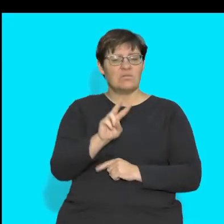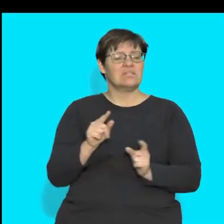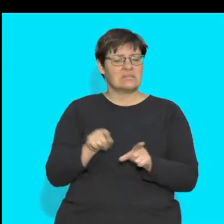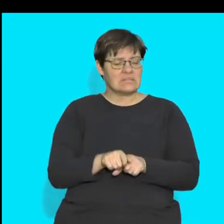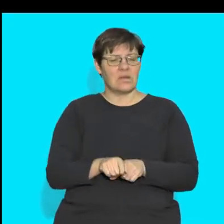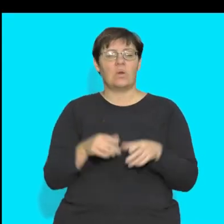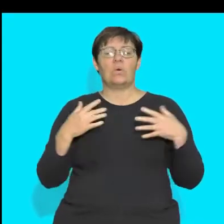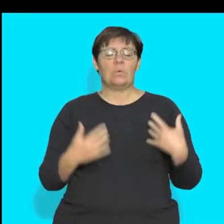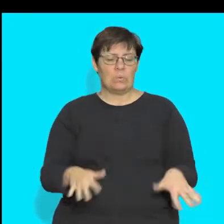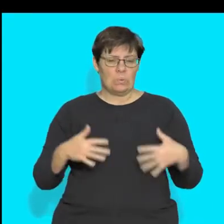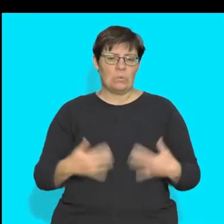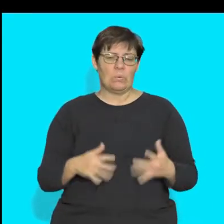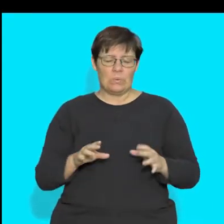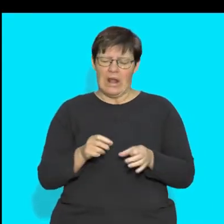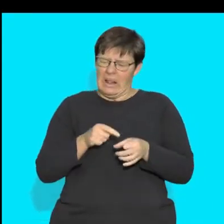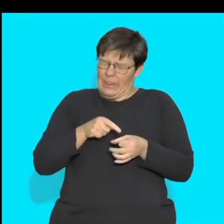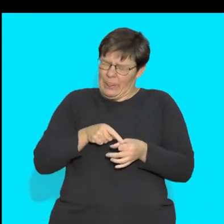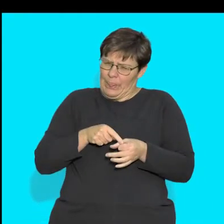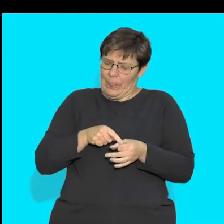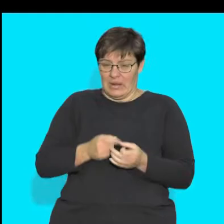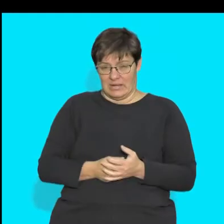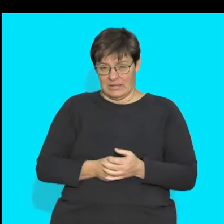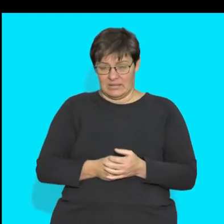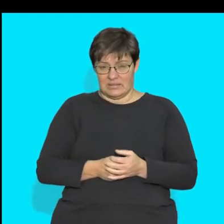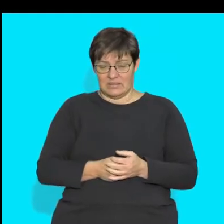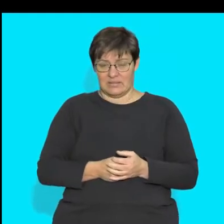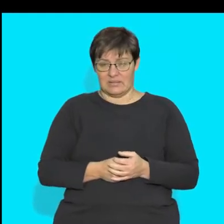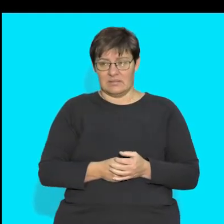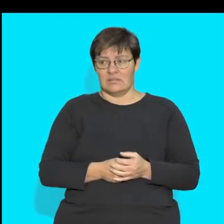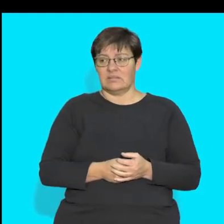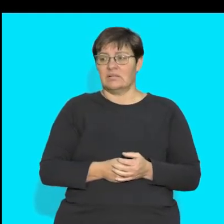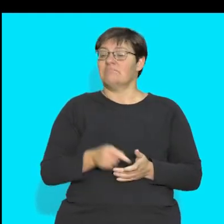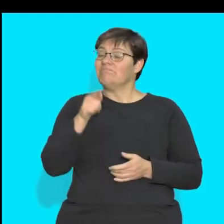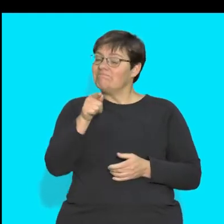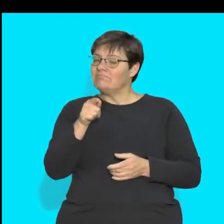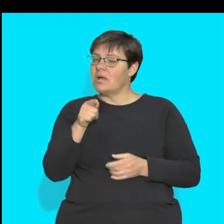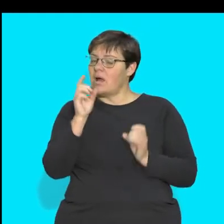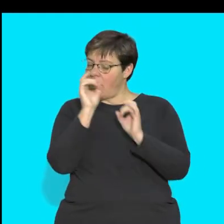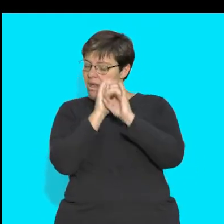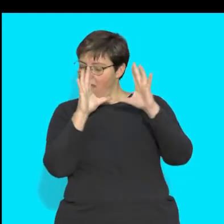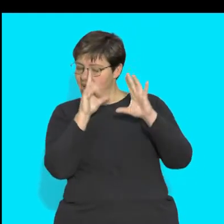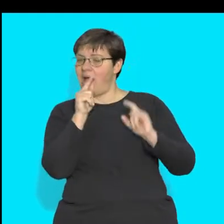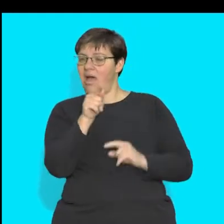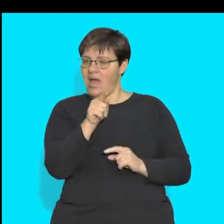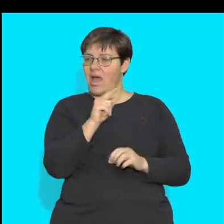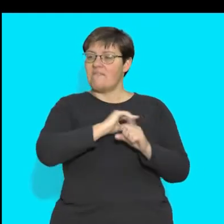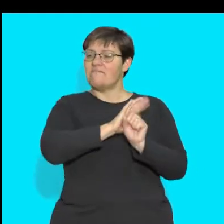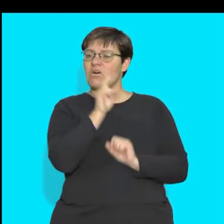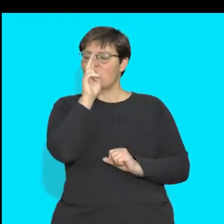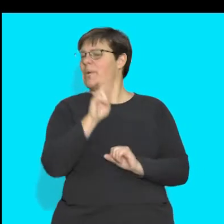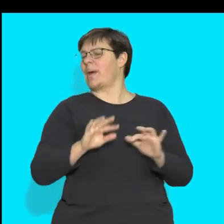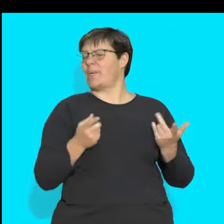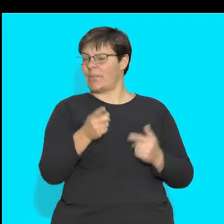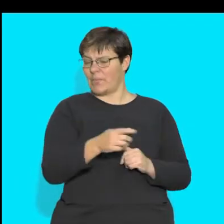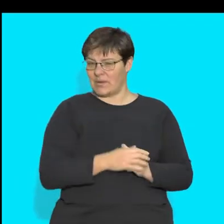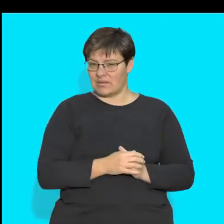something extremely, extremely small. And this machine allows us to have a picture of what the virus